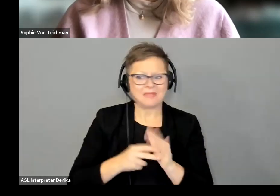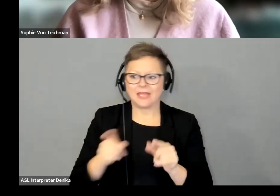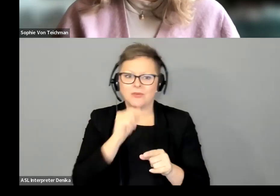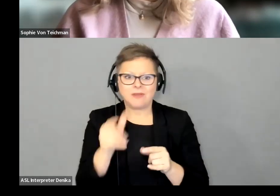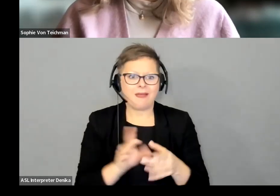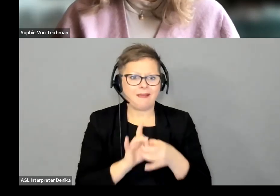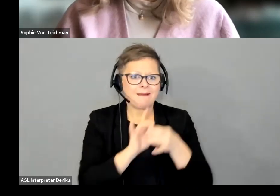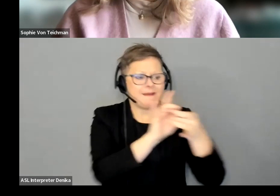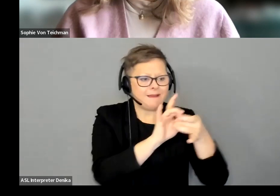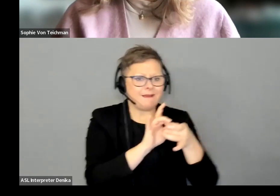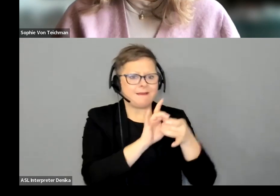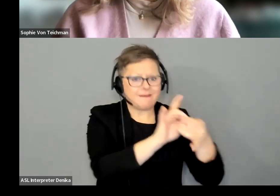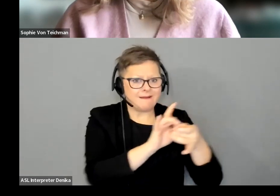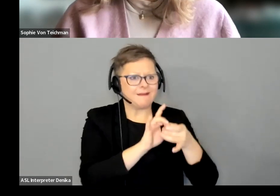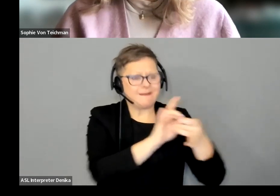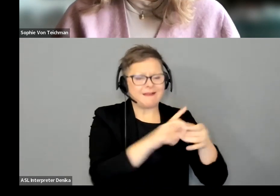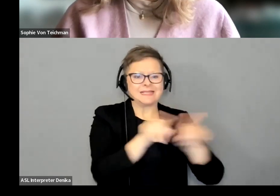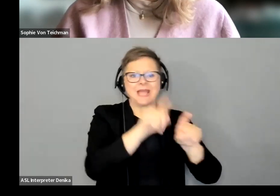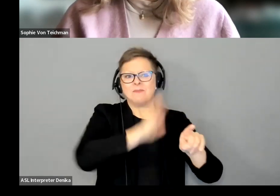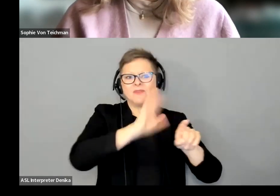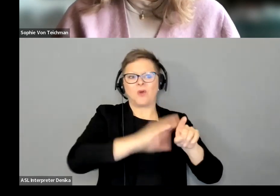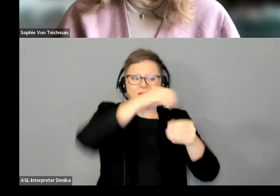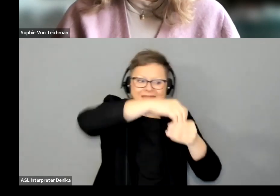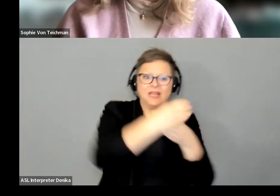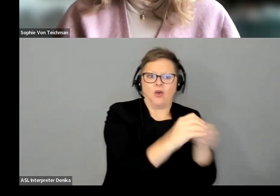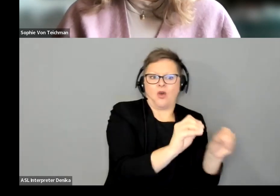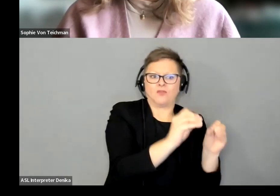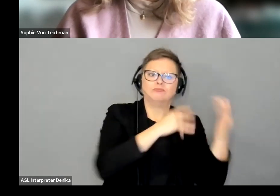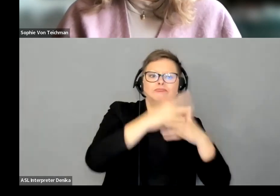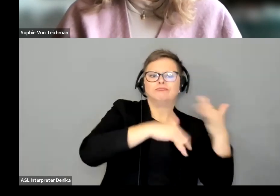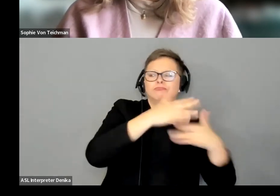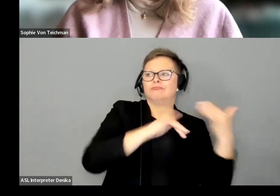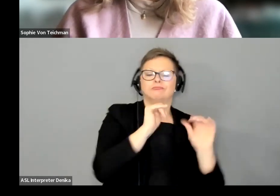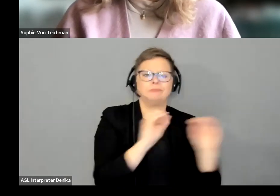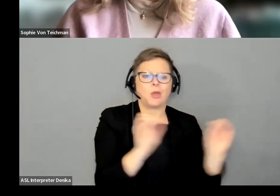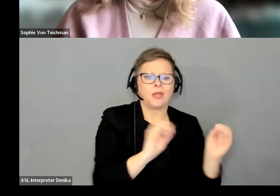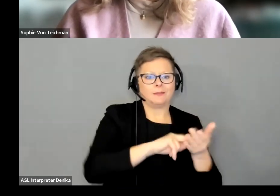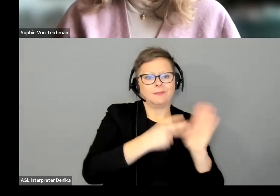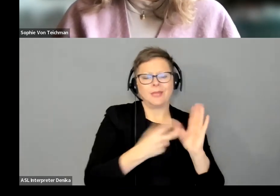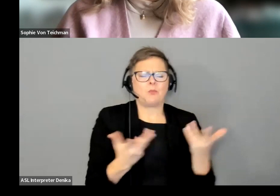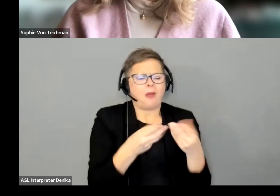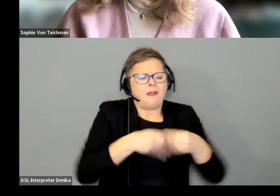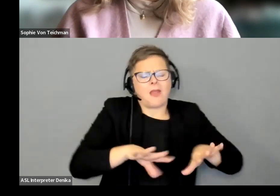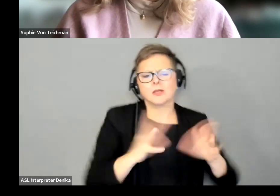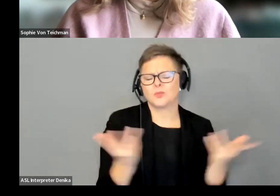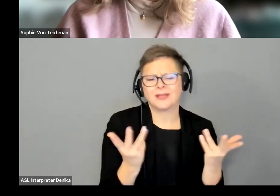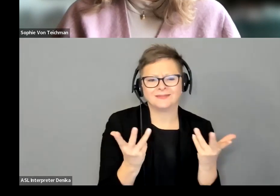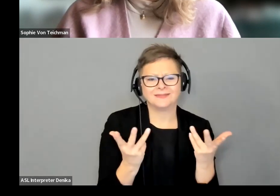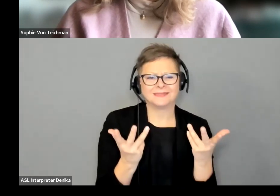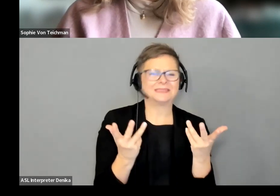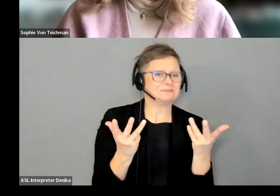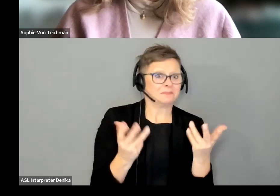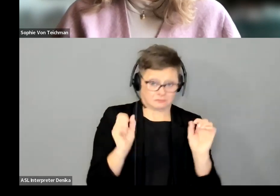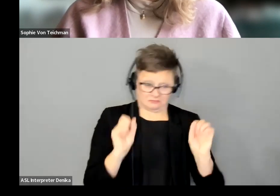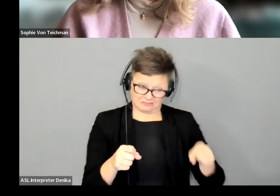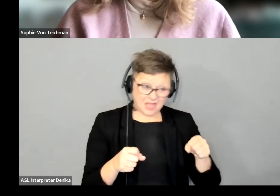connecting in the way they have in the past, and what's lost, Can that be regained